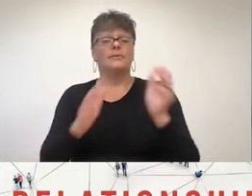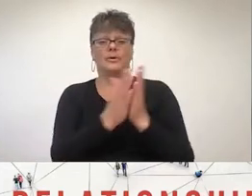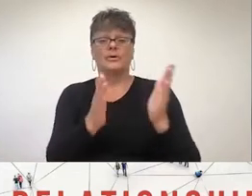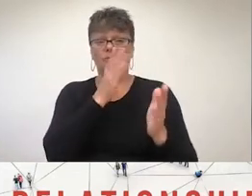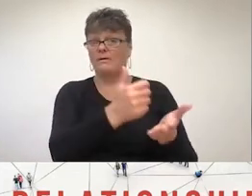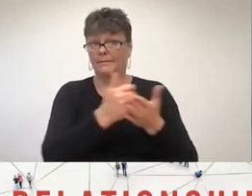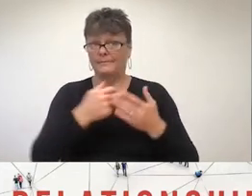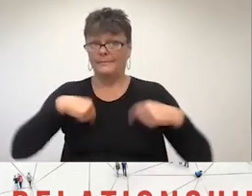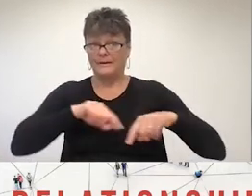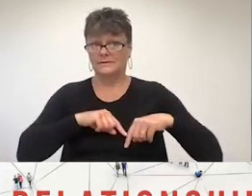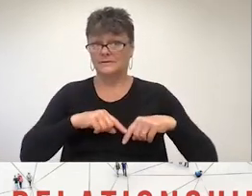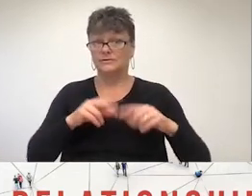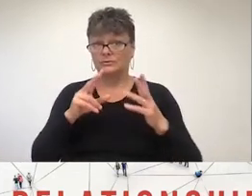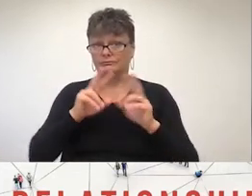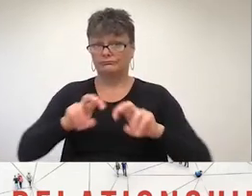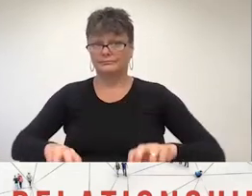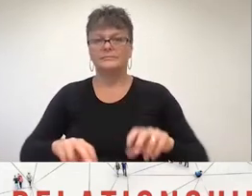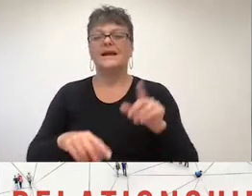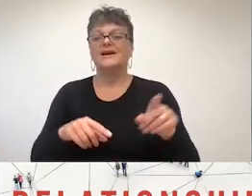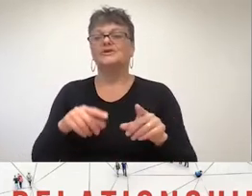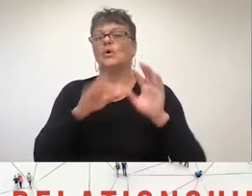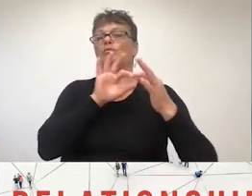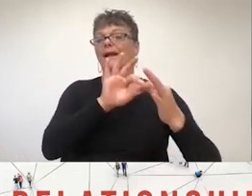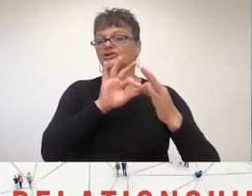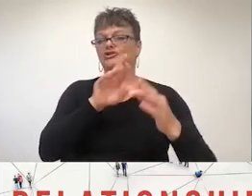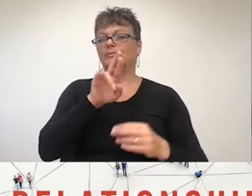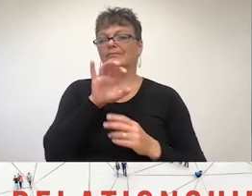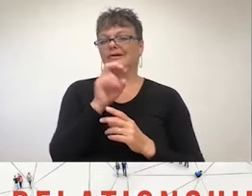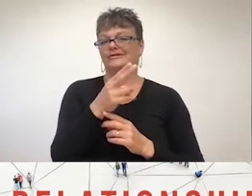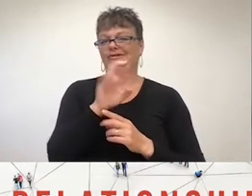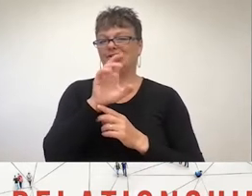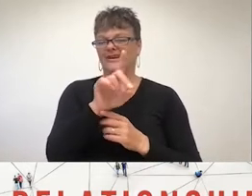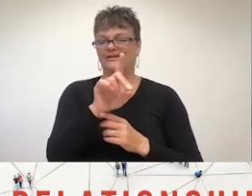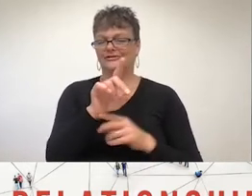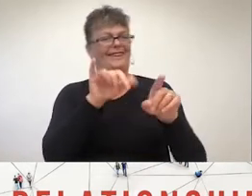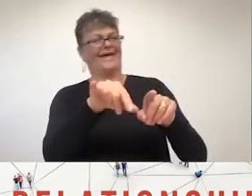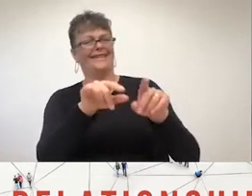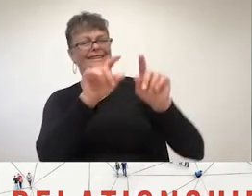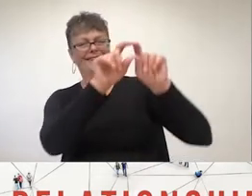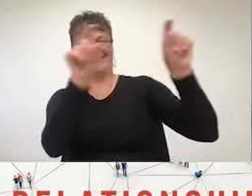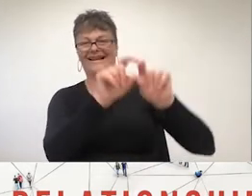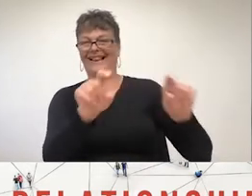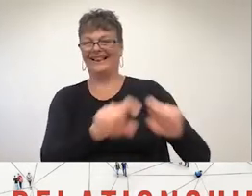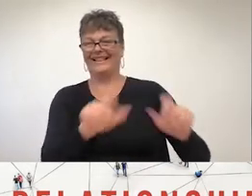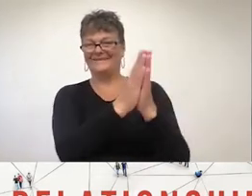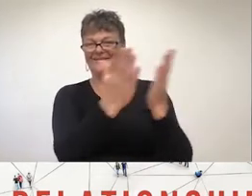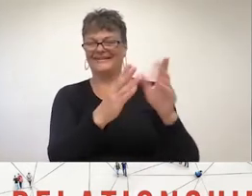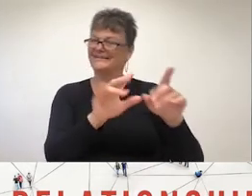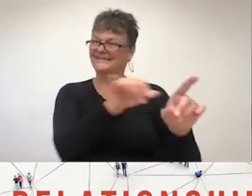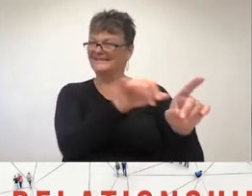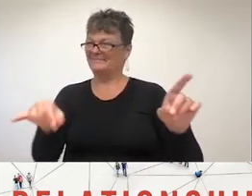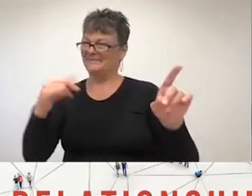I love how the title image kind of reminds me of, you know, similar ideas to the theme for today. It's about the importance